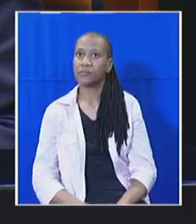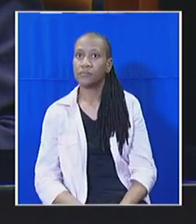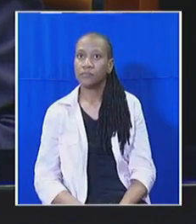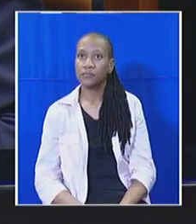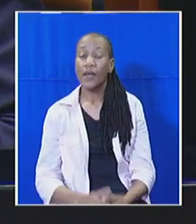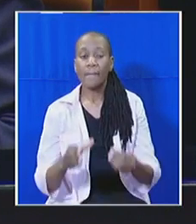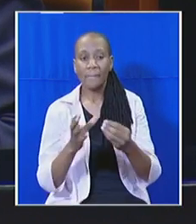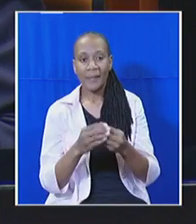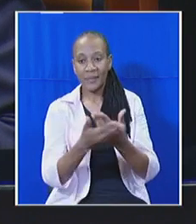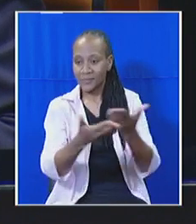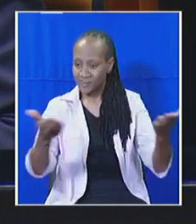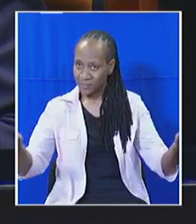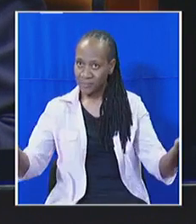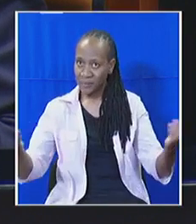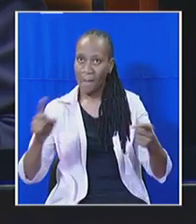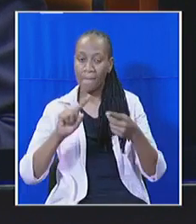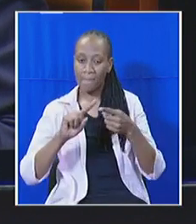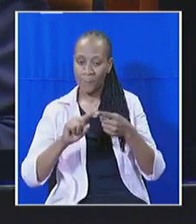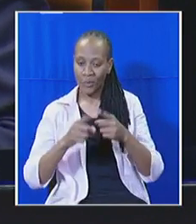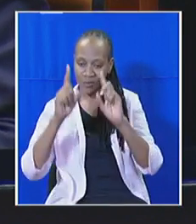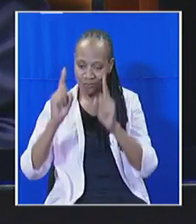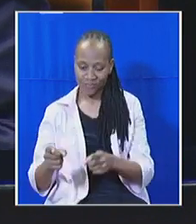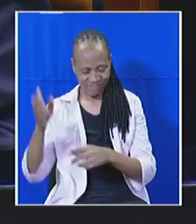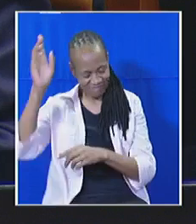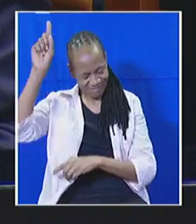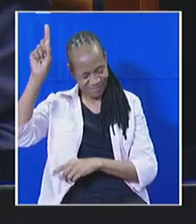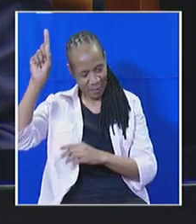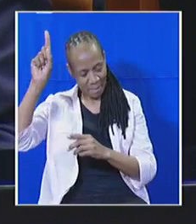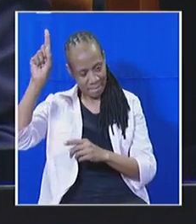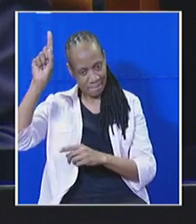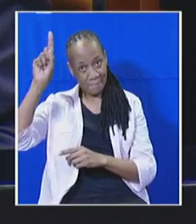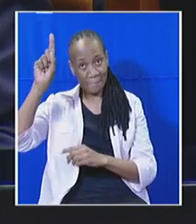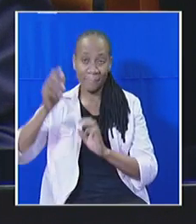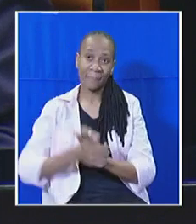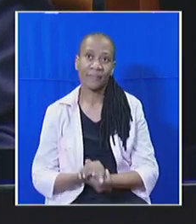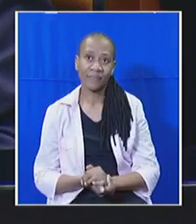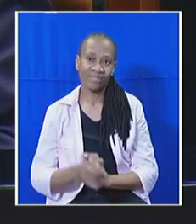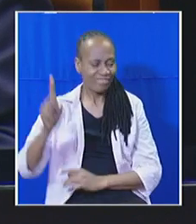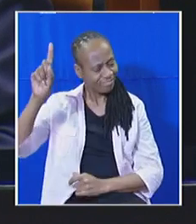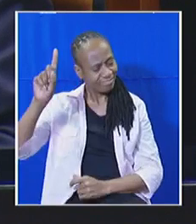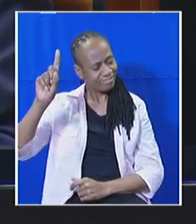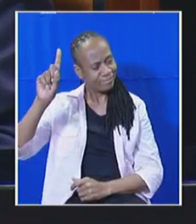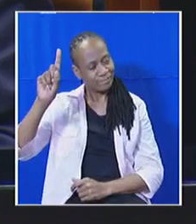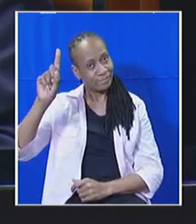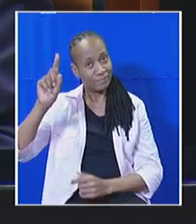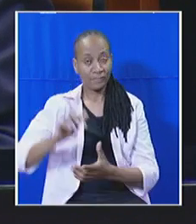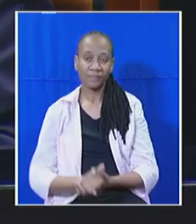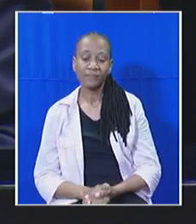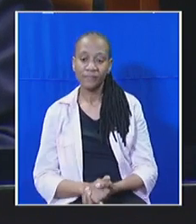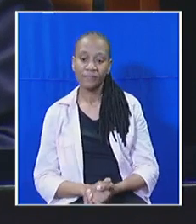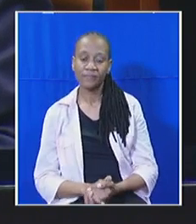Honorable members. On a point of order. Point of order. What's the point of order? Yes. Point of order.